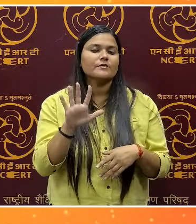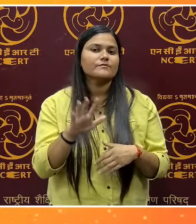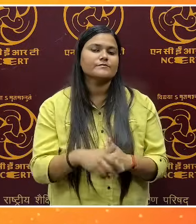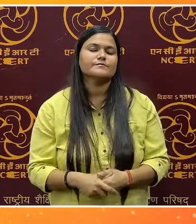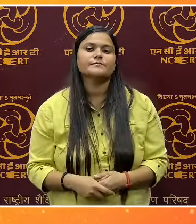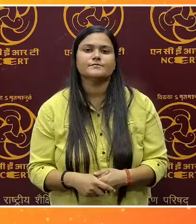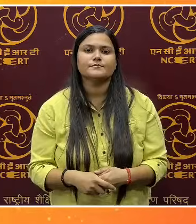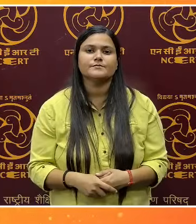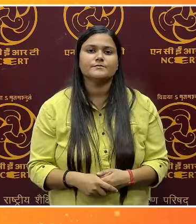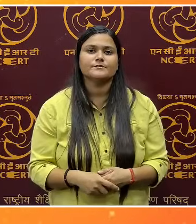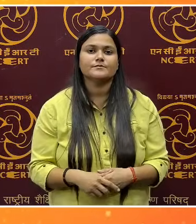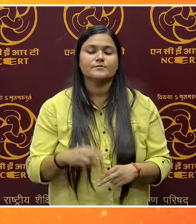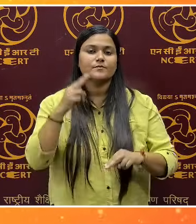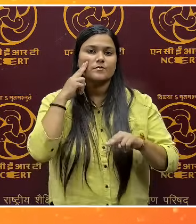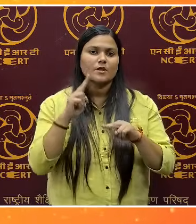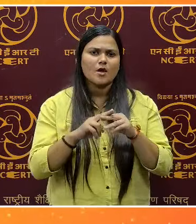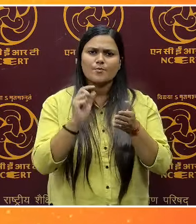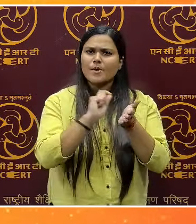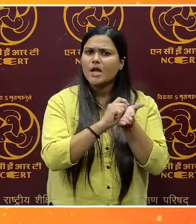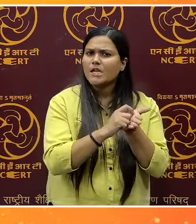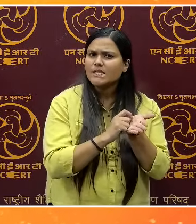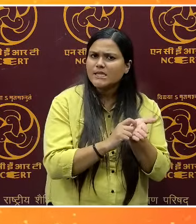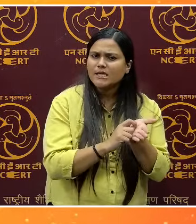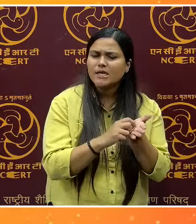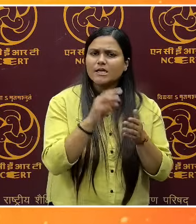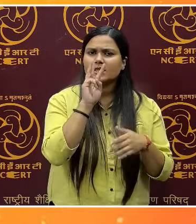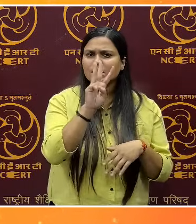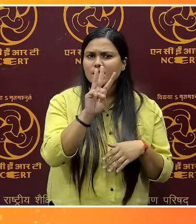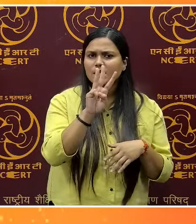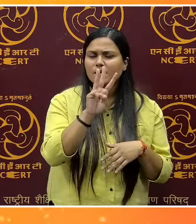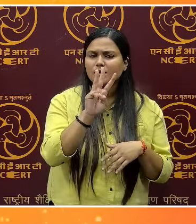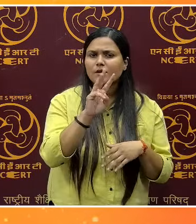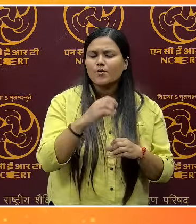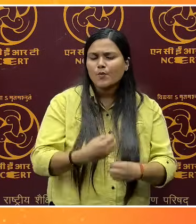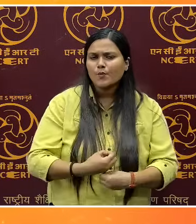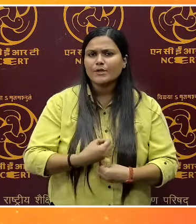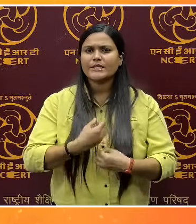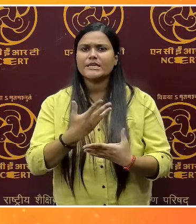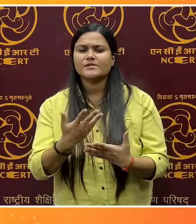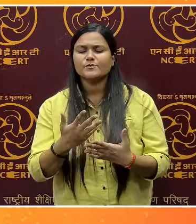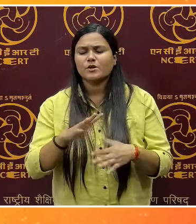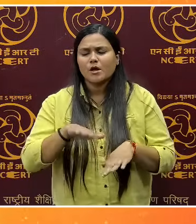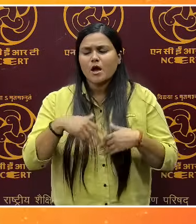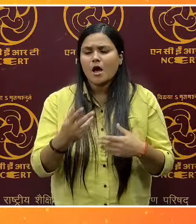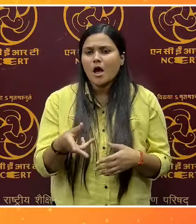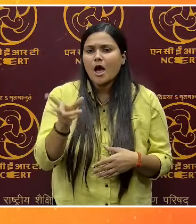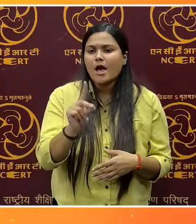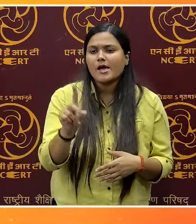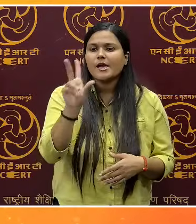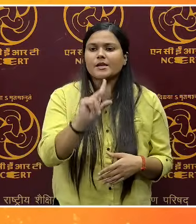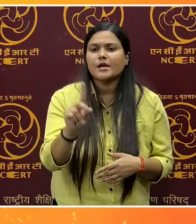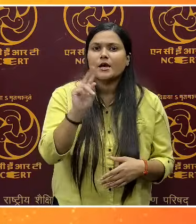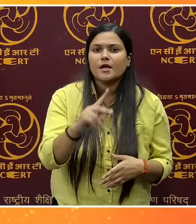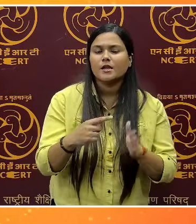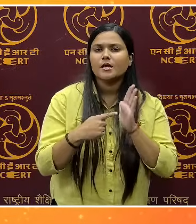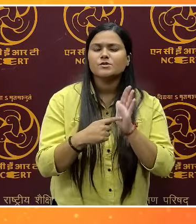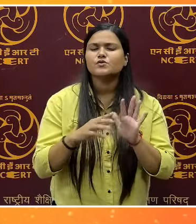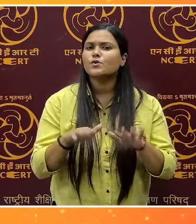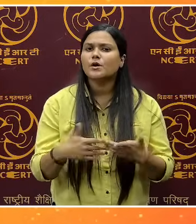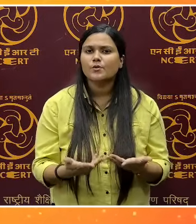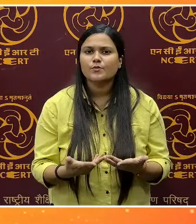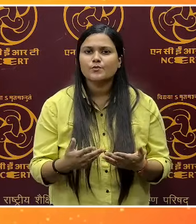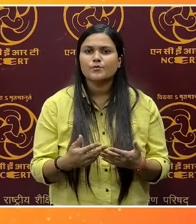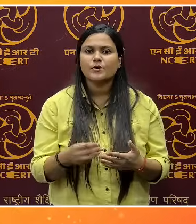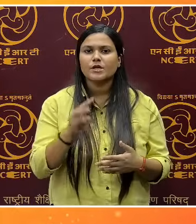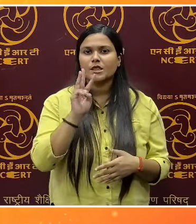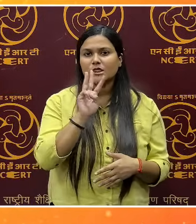Now, children, if I write down this 3 and express this how many times it is appearing, okay, as